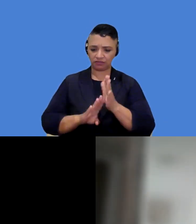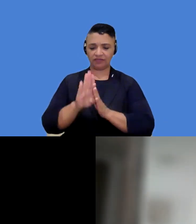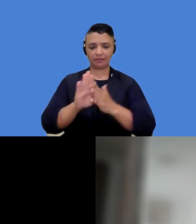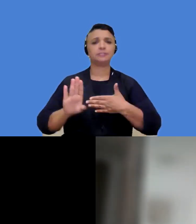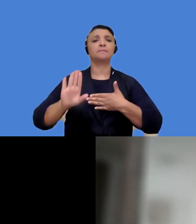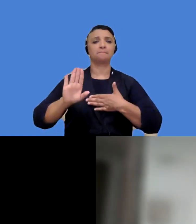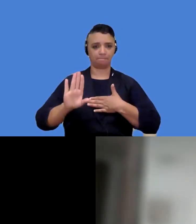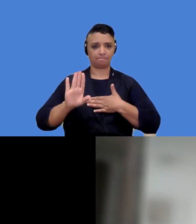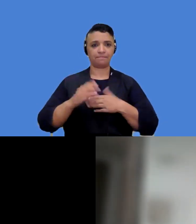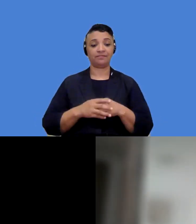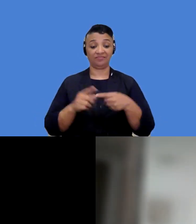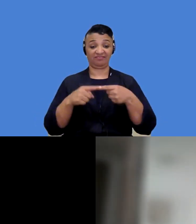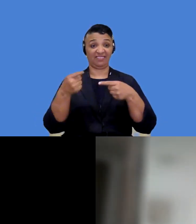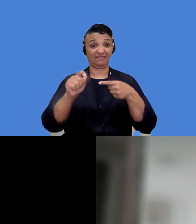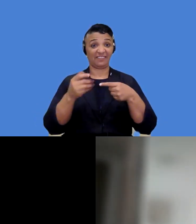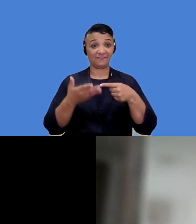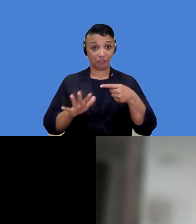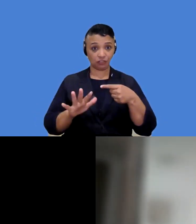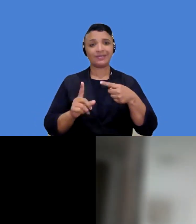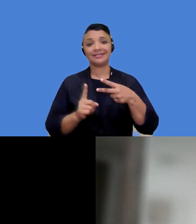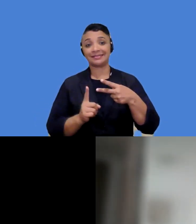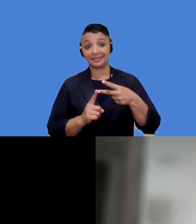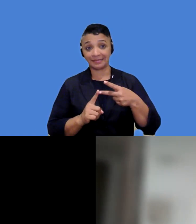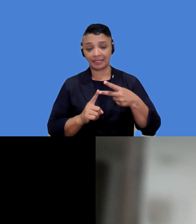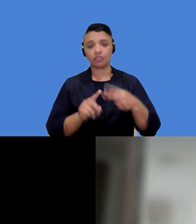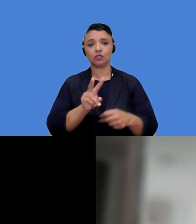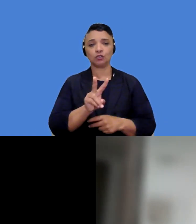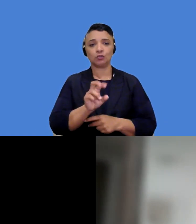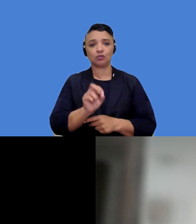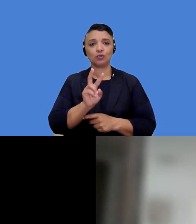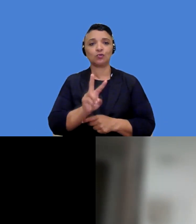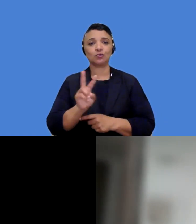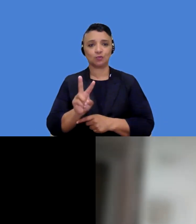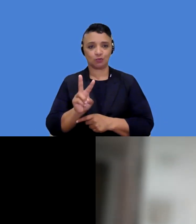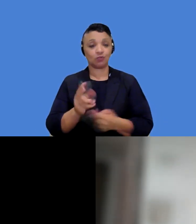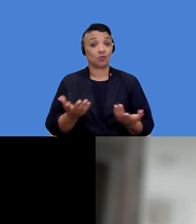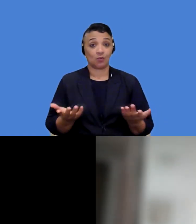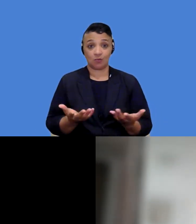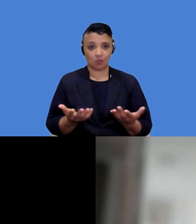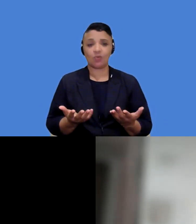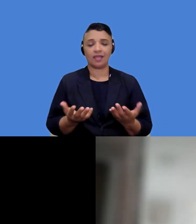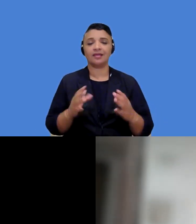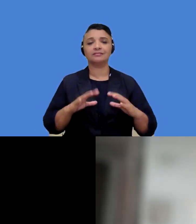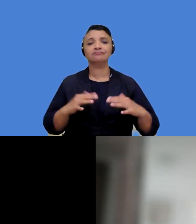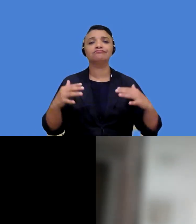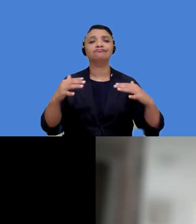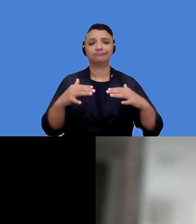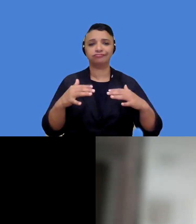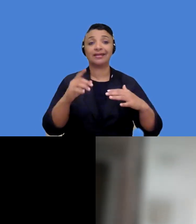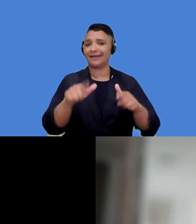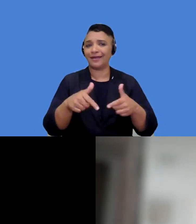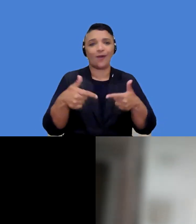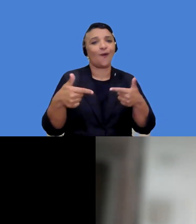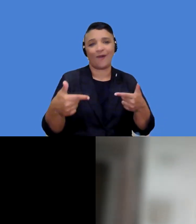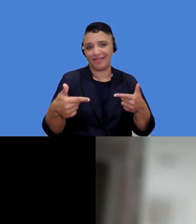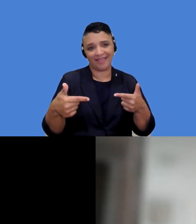Global Disability Summit happened in 2022, and it was held virtually due